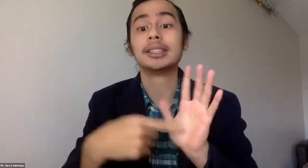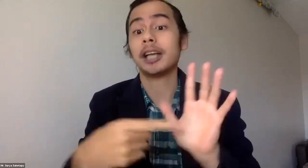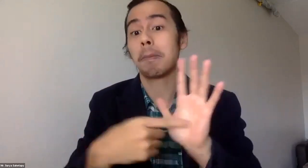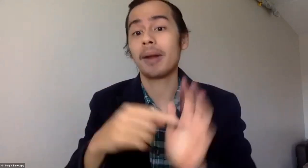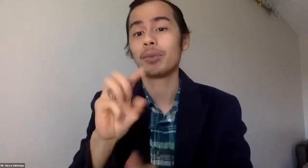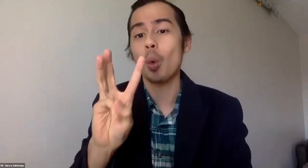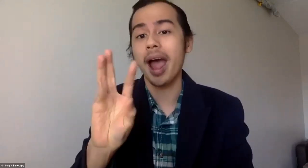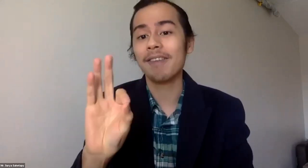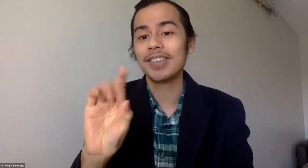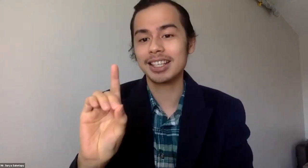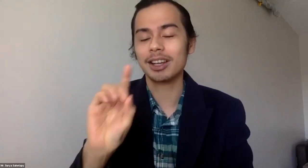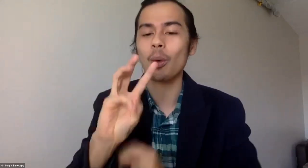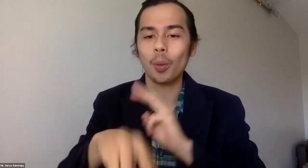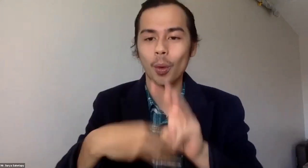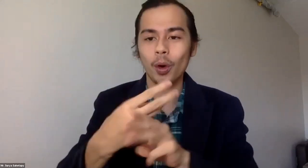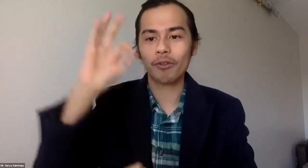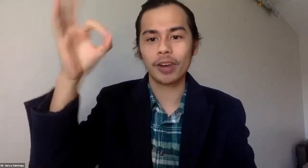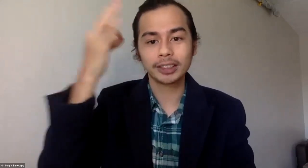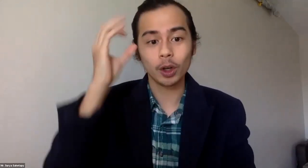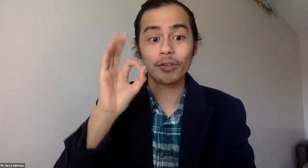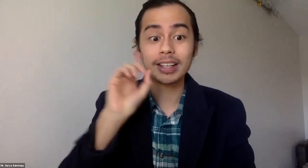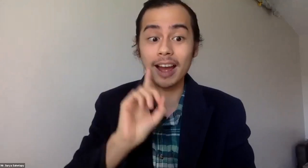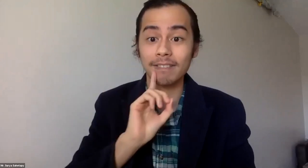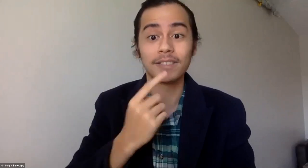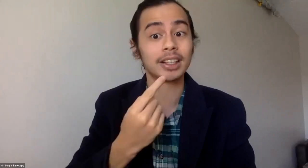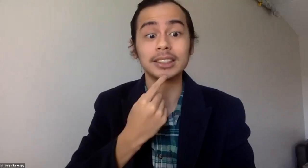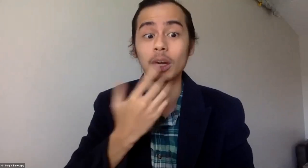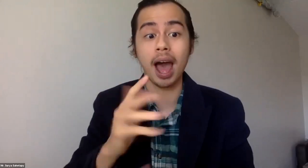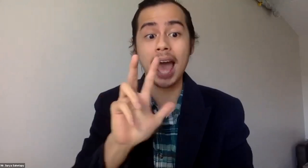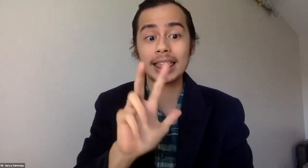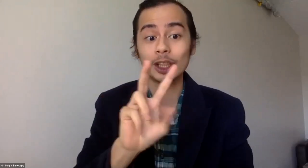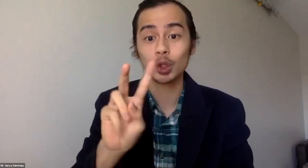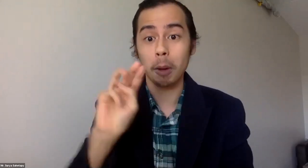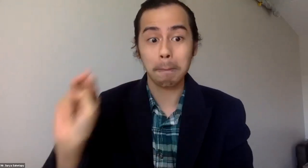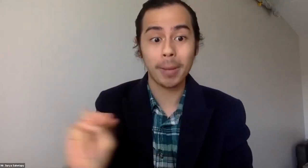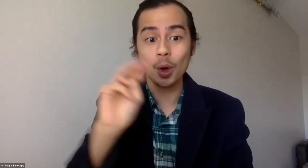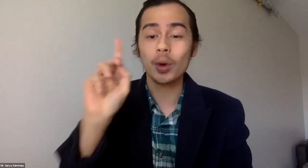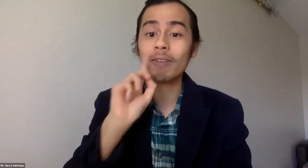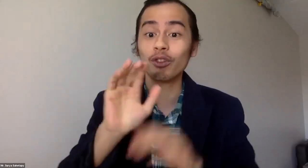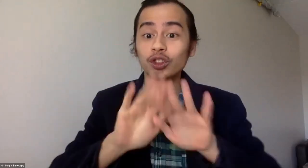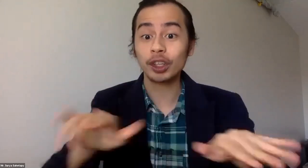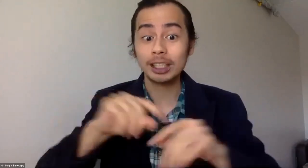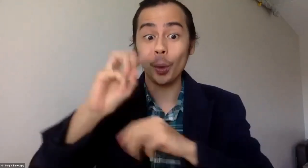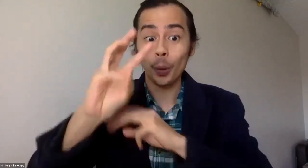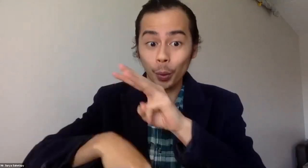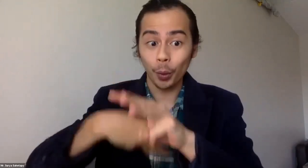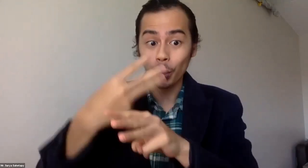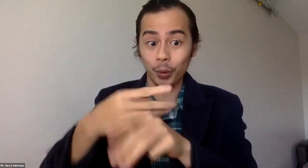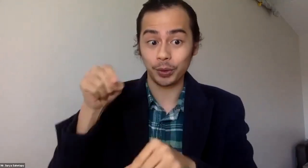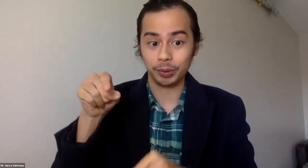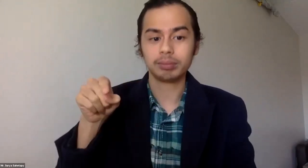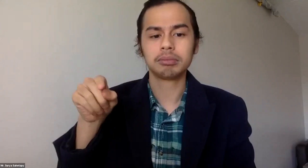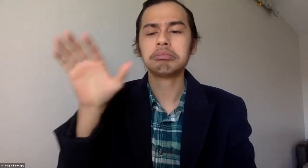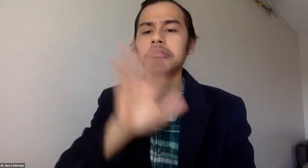these kinds of concepts. We know that the World Federation of the Deaf, WFD, has said that there are